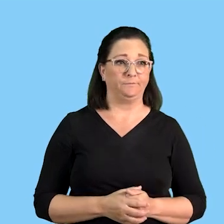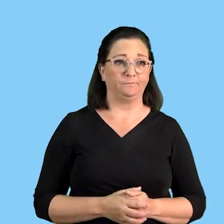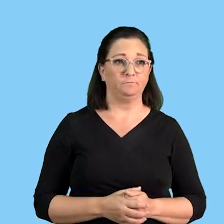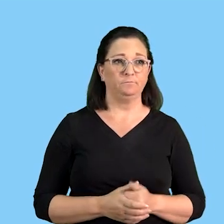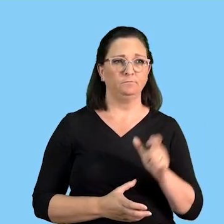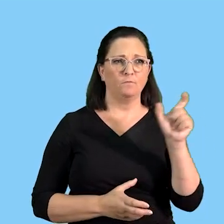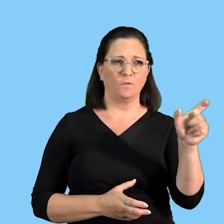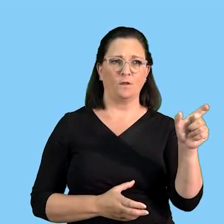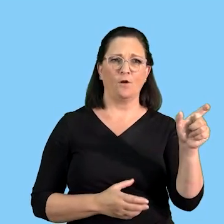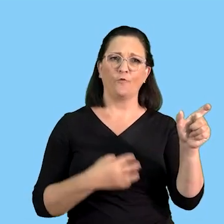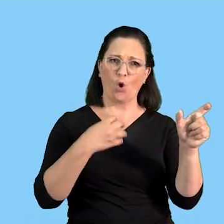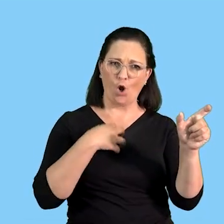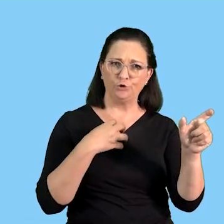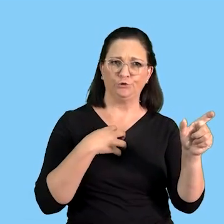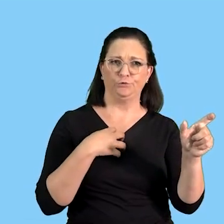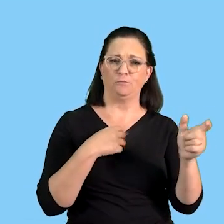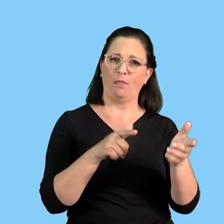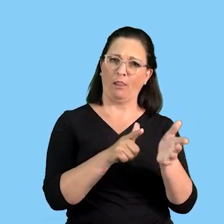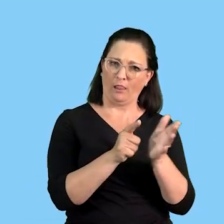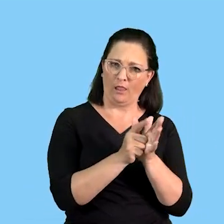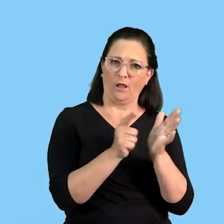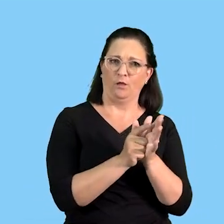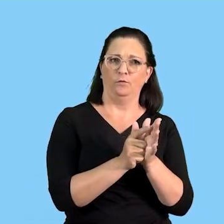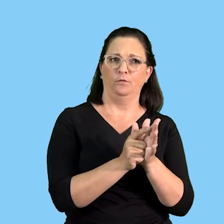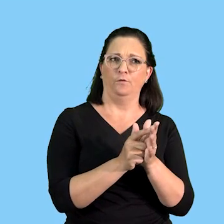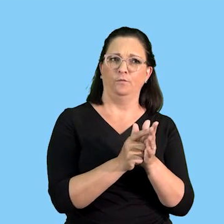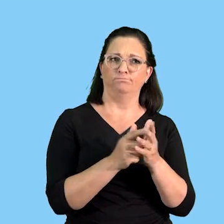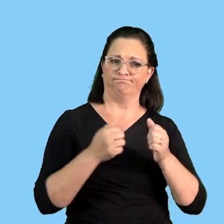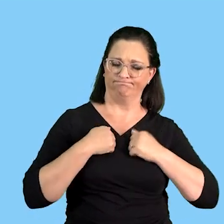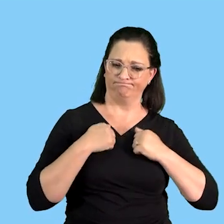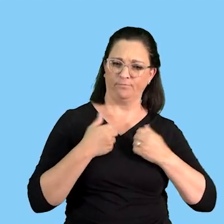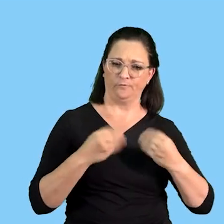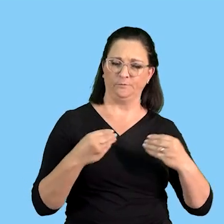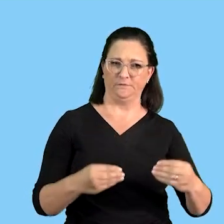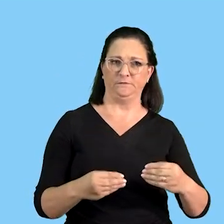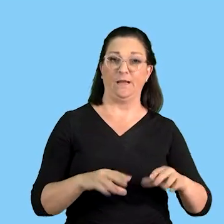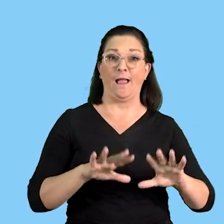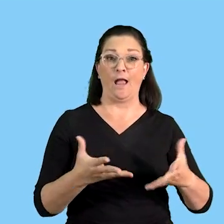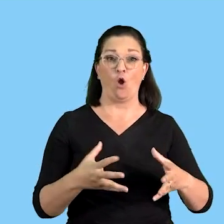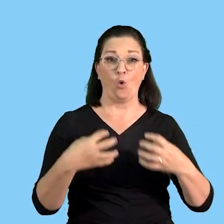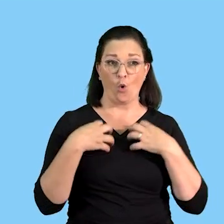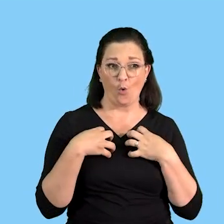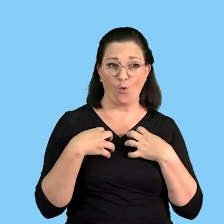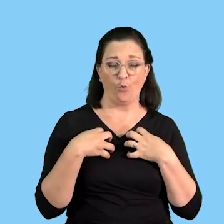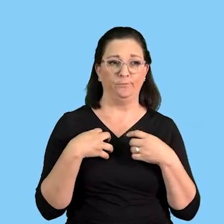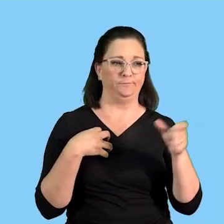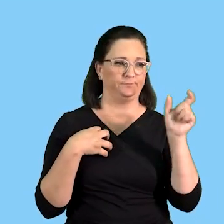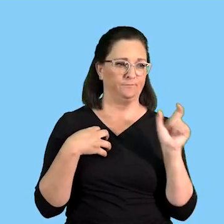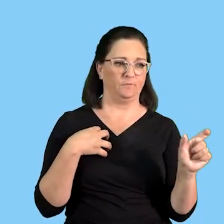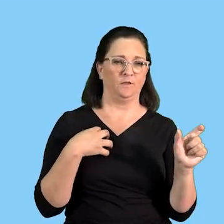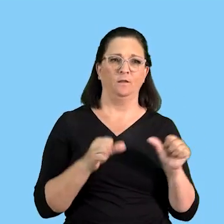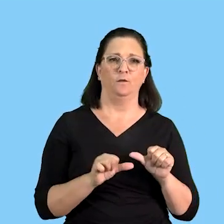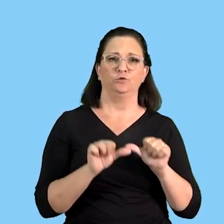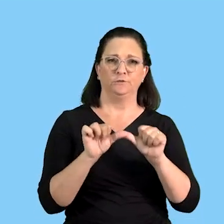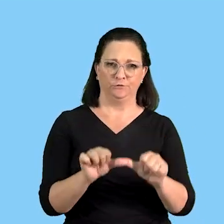What is a form of ownership? This is the legal position of the business and the way it is owned. Then we also have to